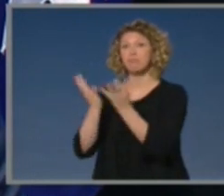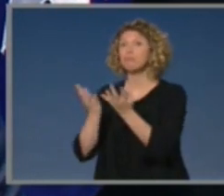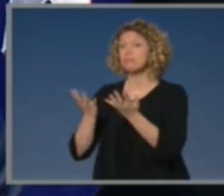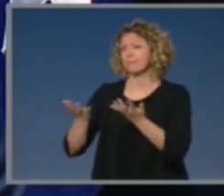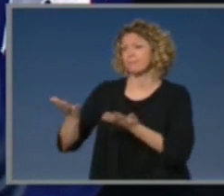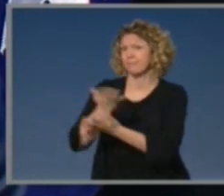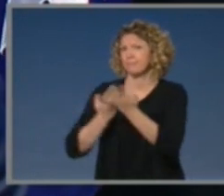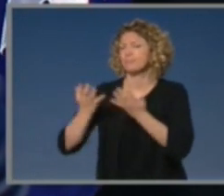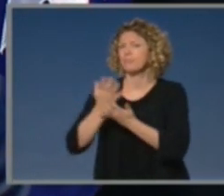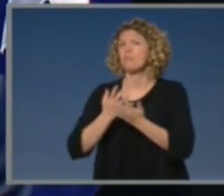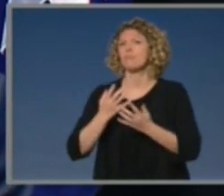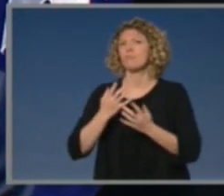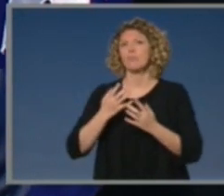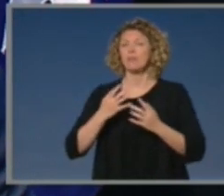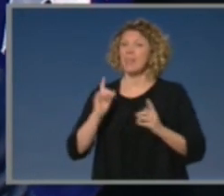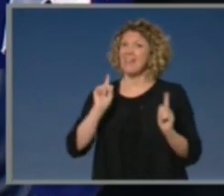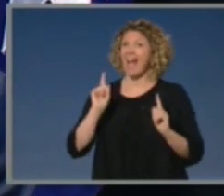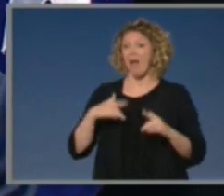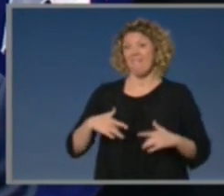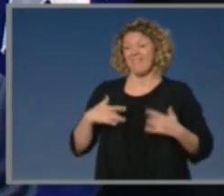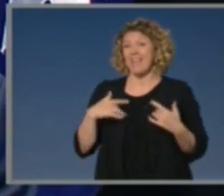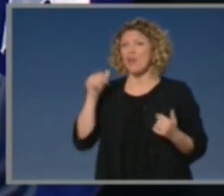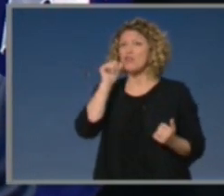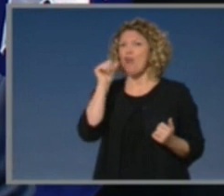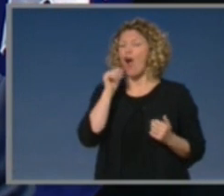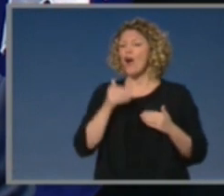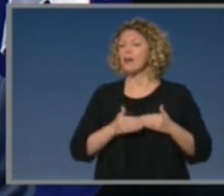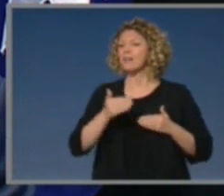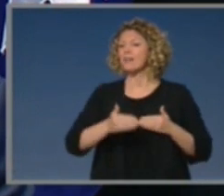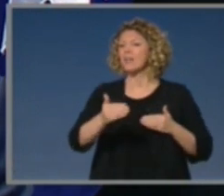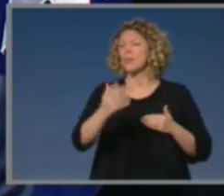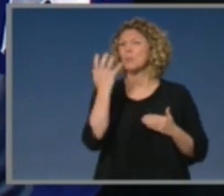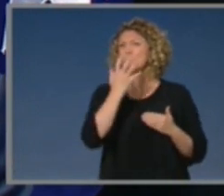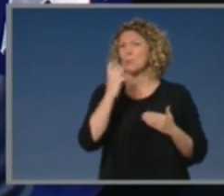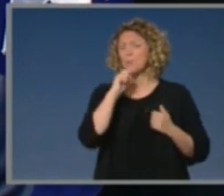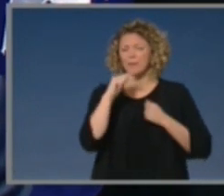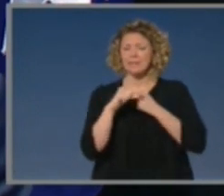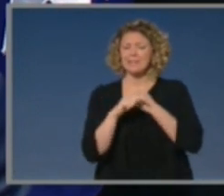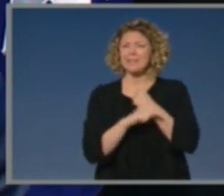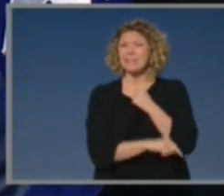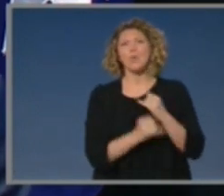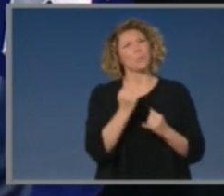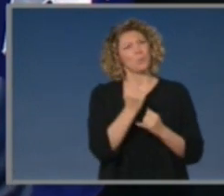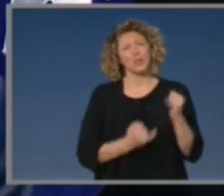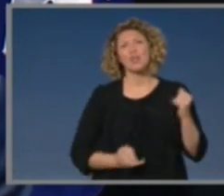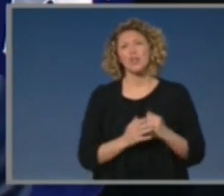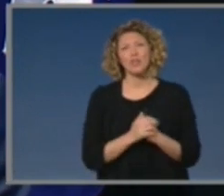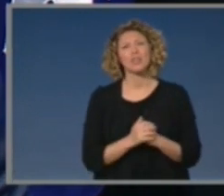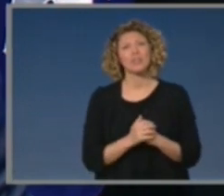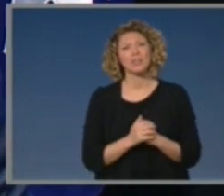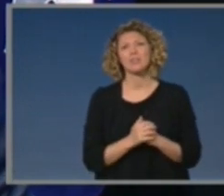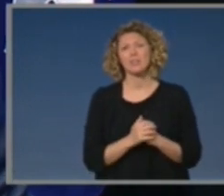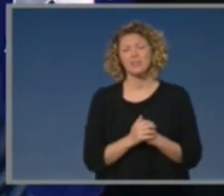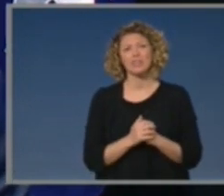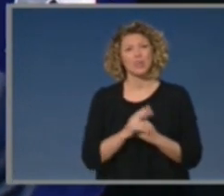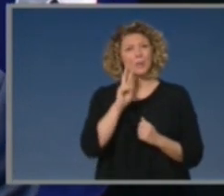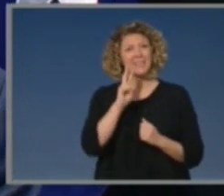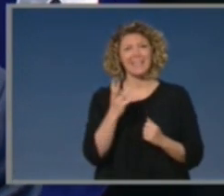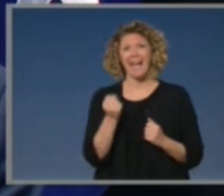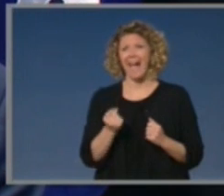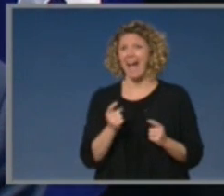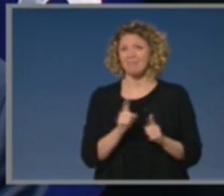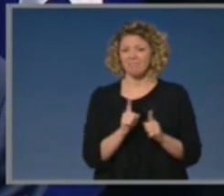Government is under no illusion about the ongoing costs of these measures. And that certainly puts an enormous pressure, as it should, on